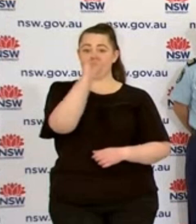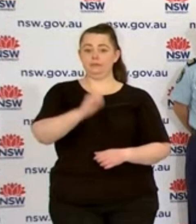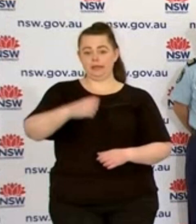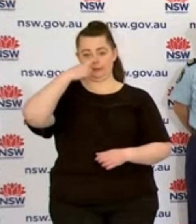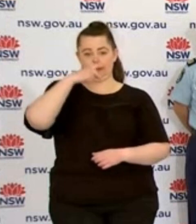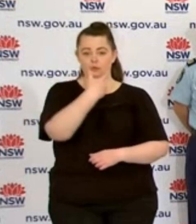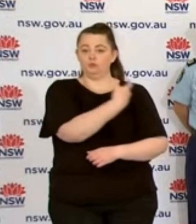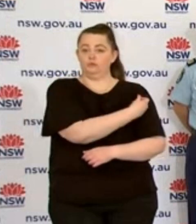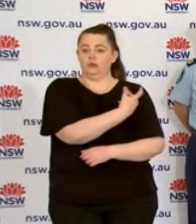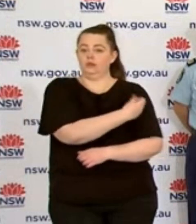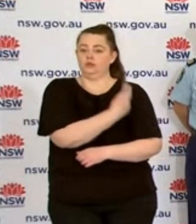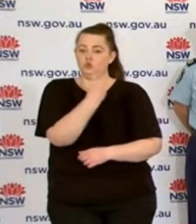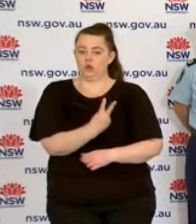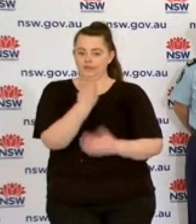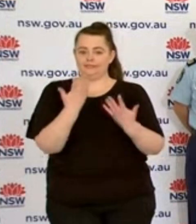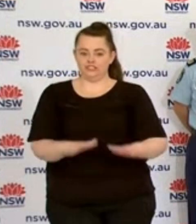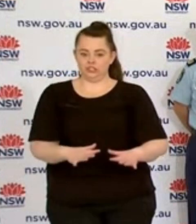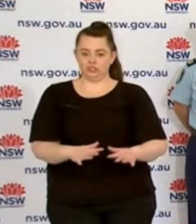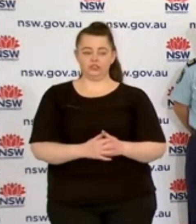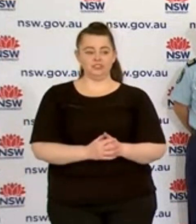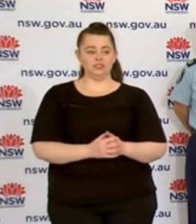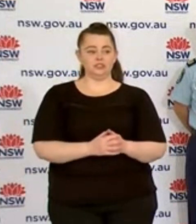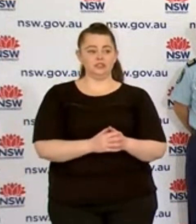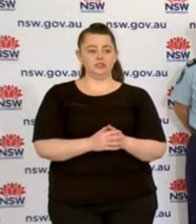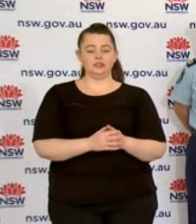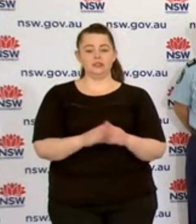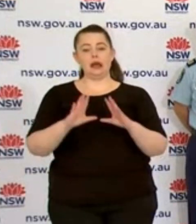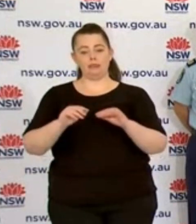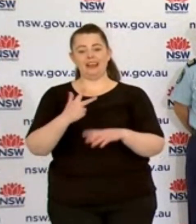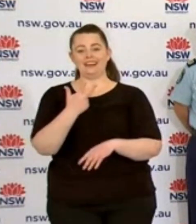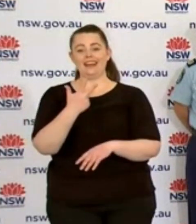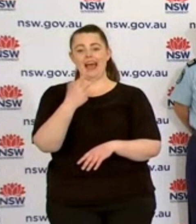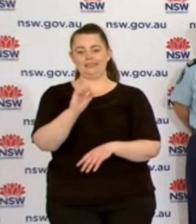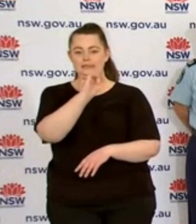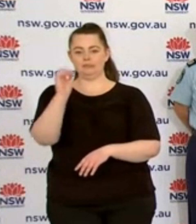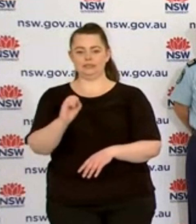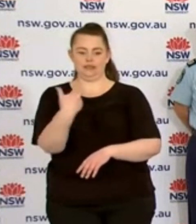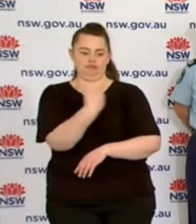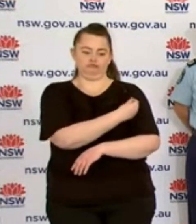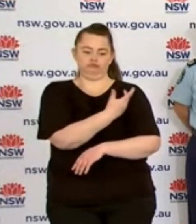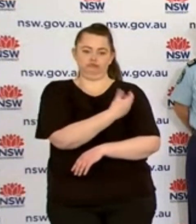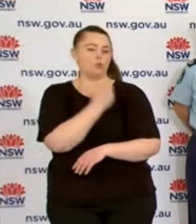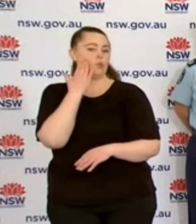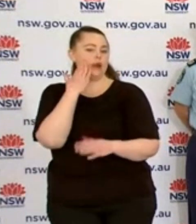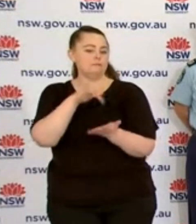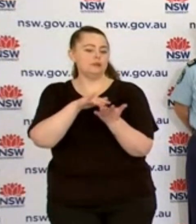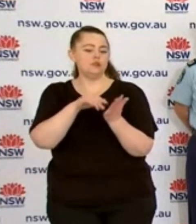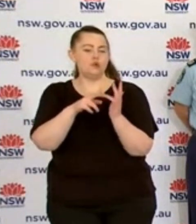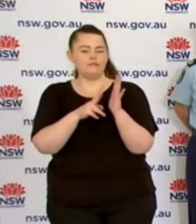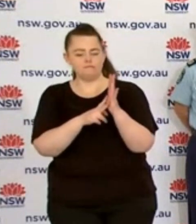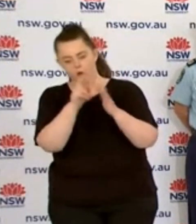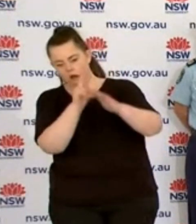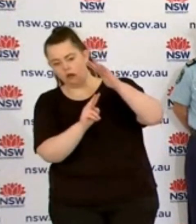current trends, and 80% double dose, which is mid-November on current trends, we need to consider how we can live